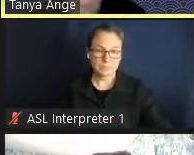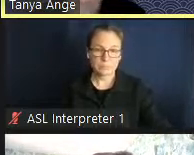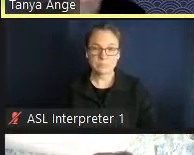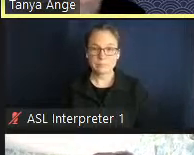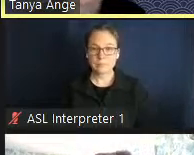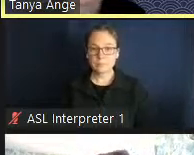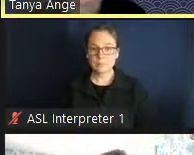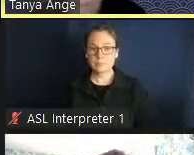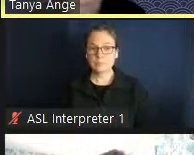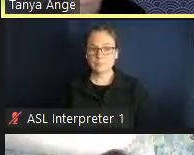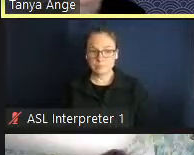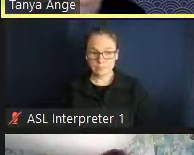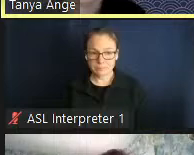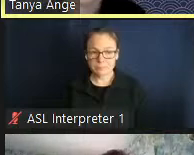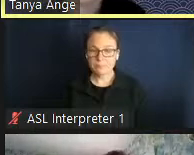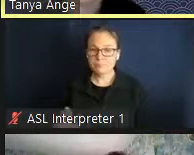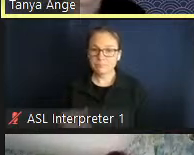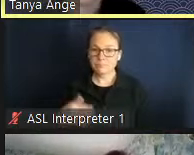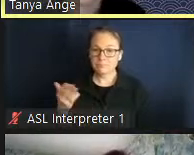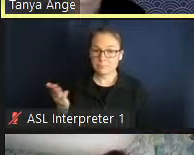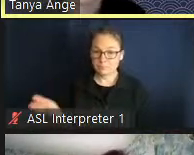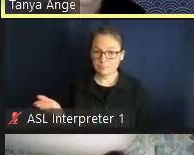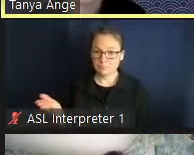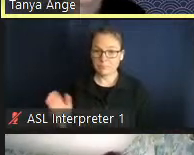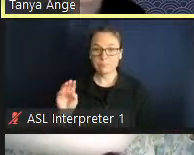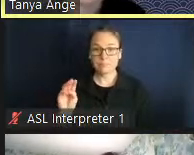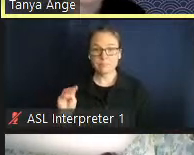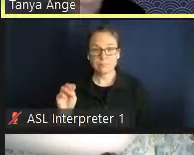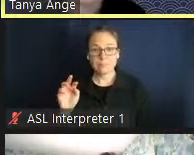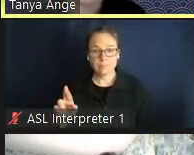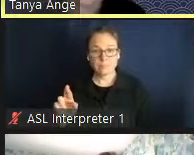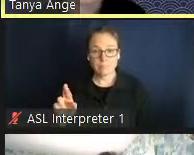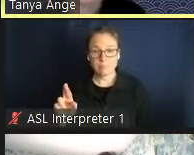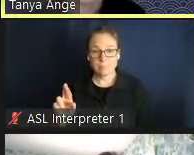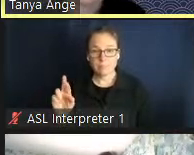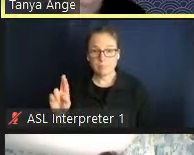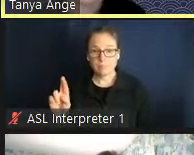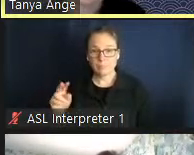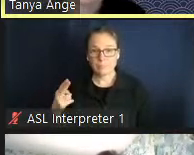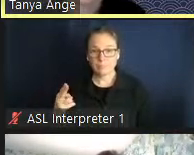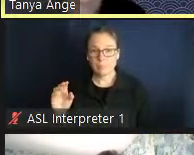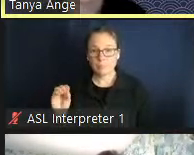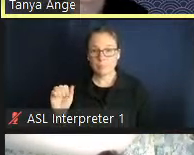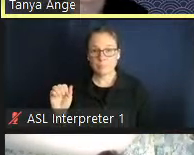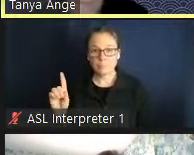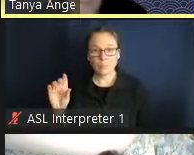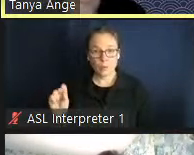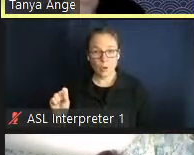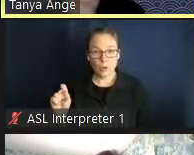And I will turn it over to Mr. Rhodes, our interim CFO, to walk through tonight's agenda.